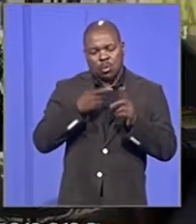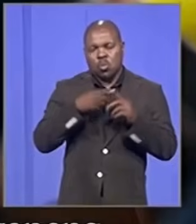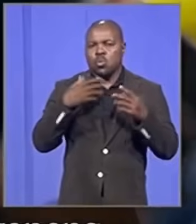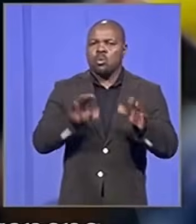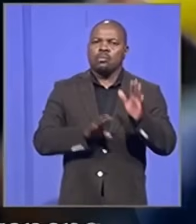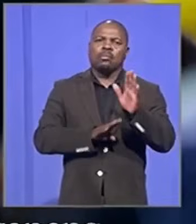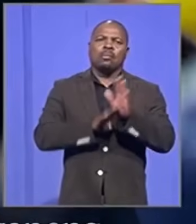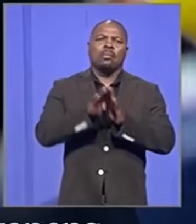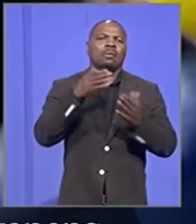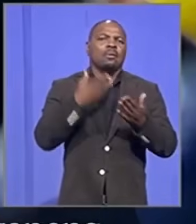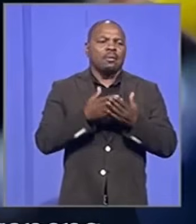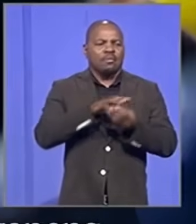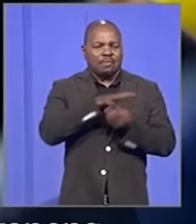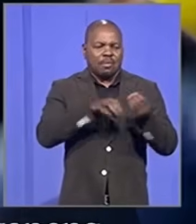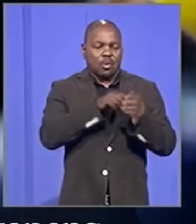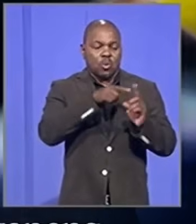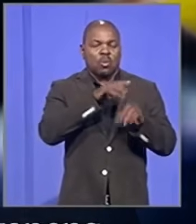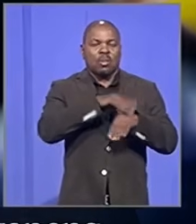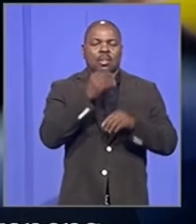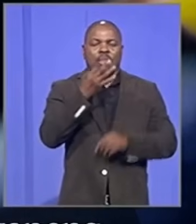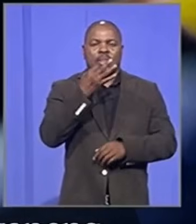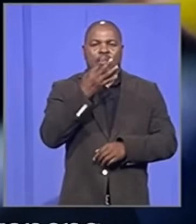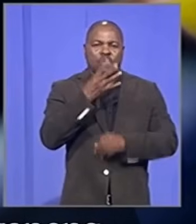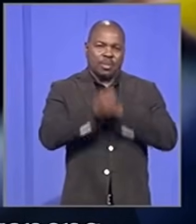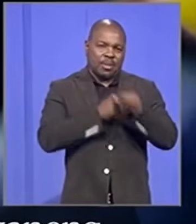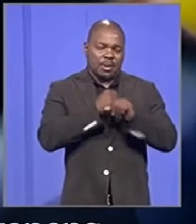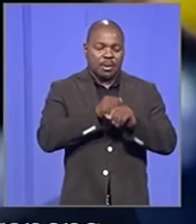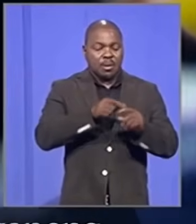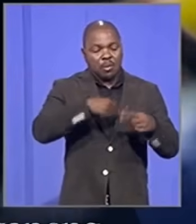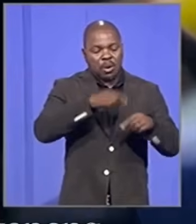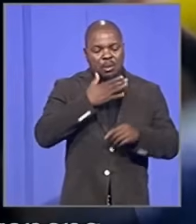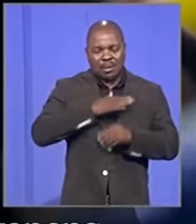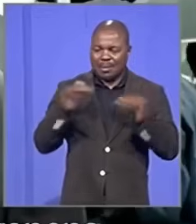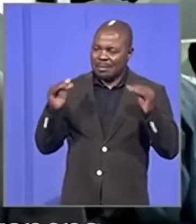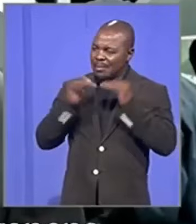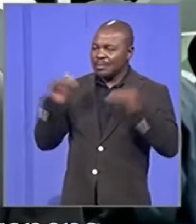e 34 ba nyaka toka e phethega.